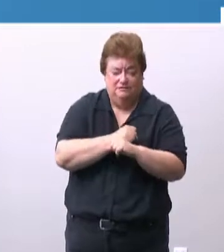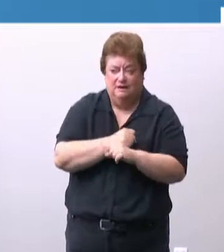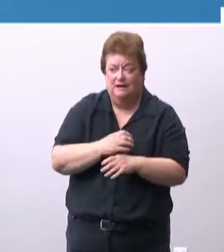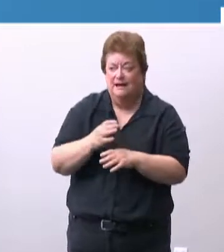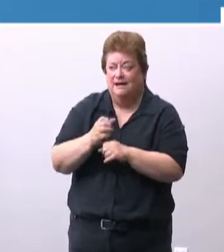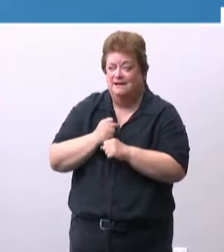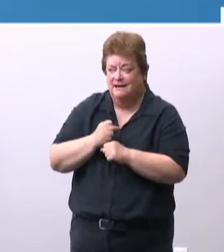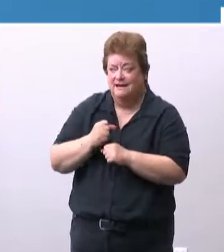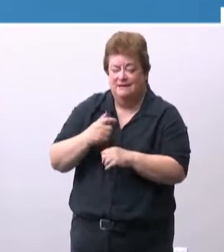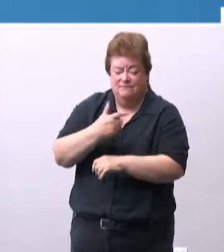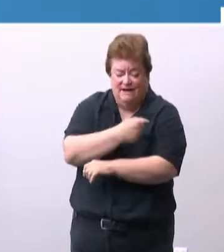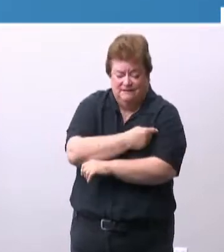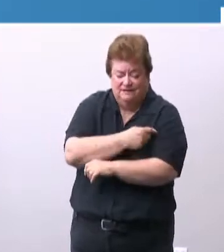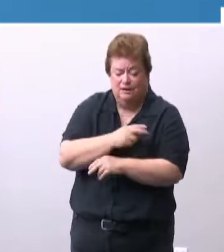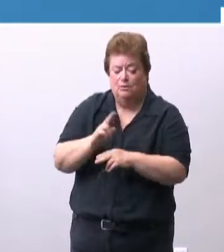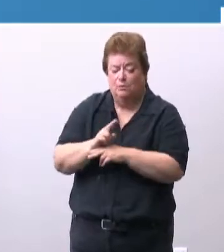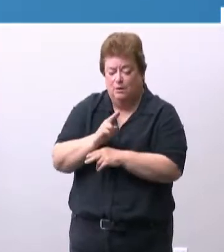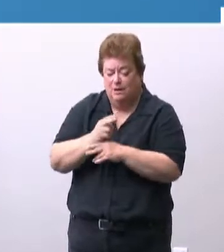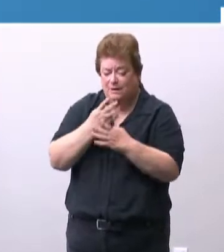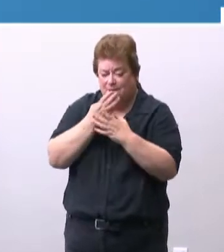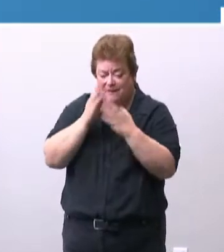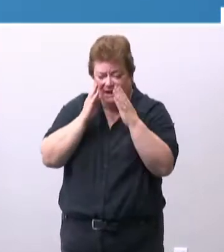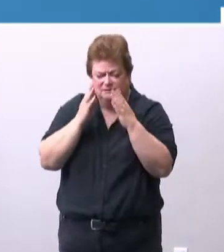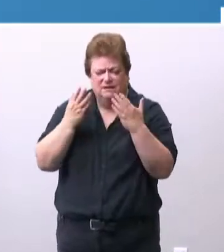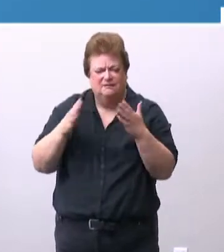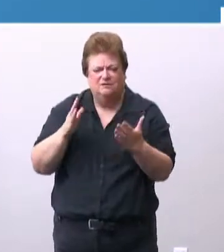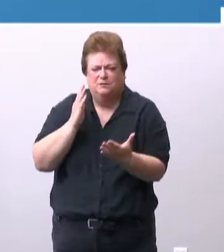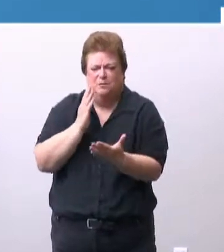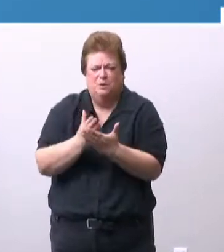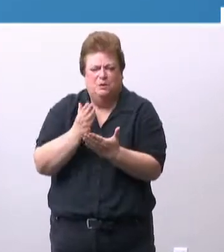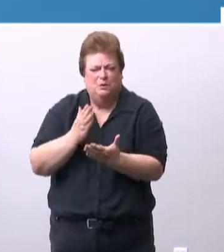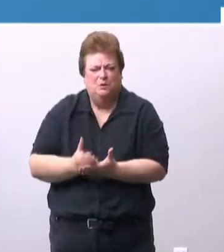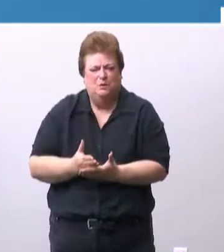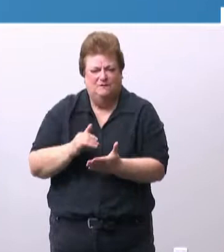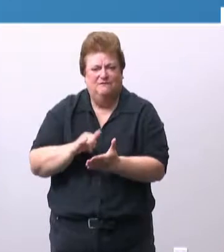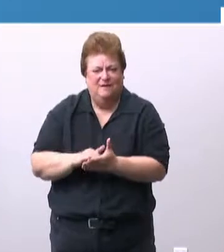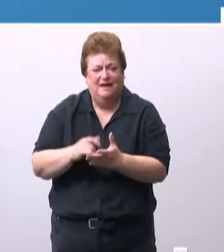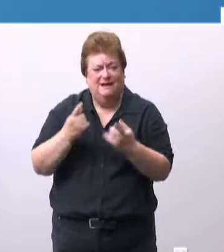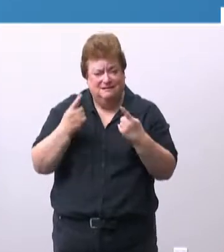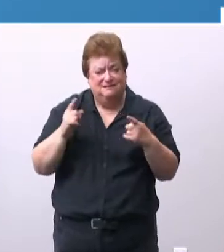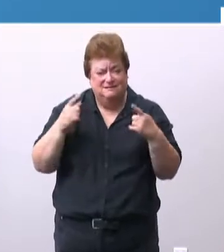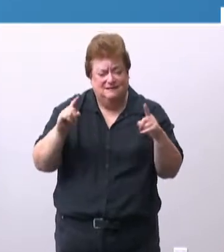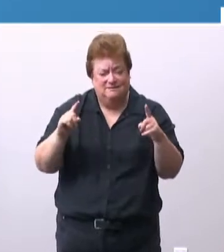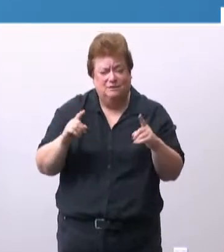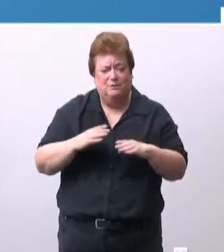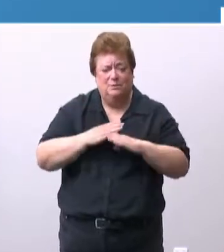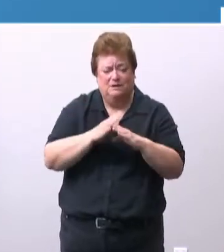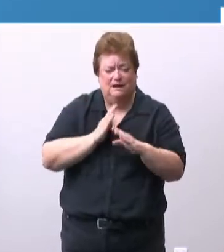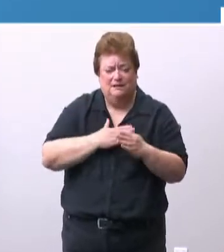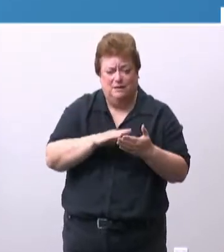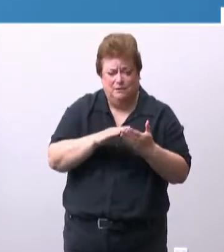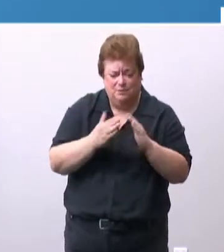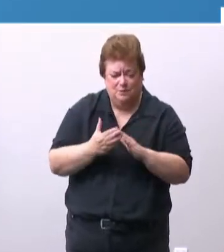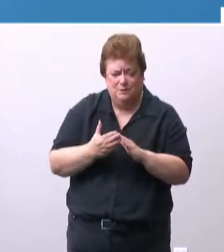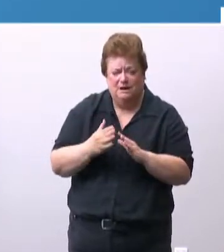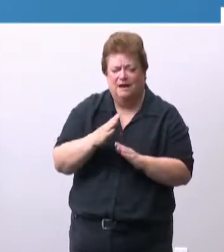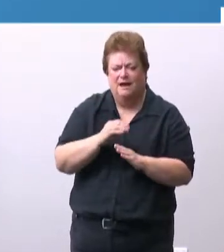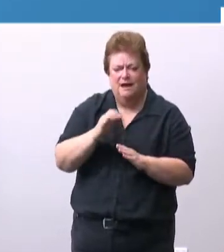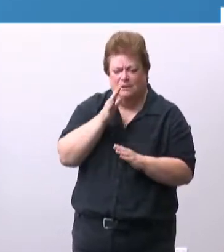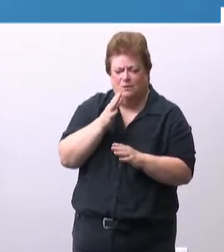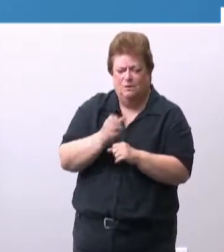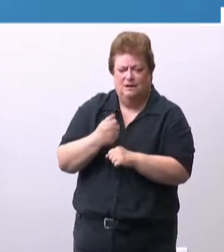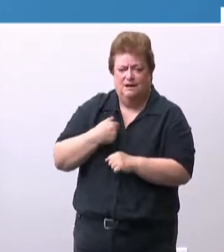and wearing a mask, these are proven public health prevention strategies that help protect our community and will get us through